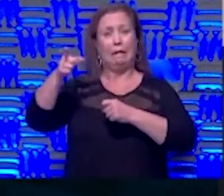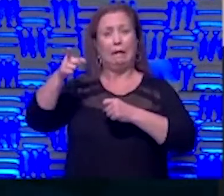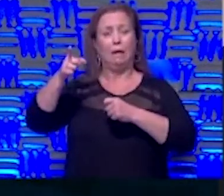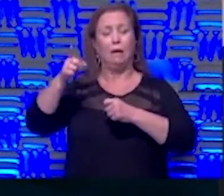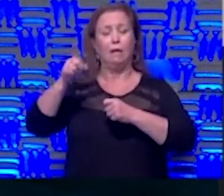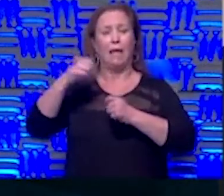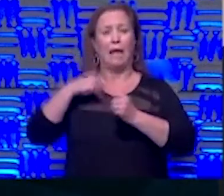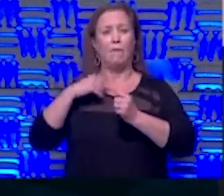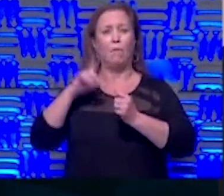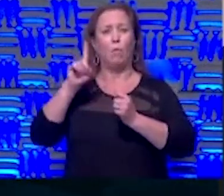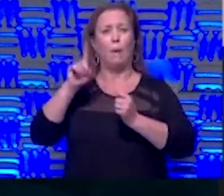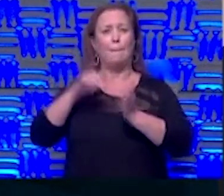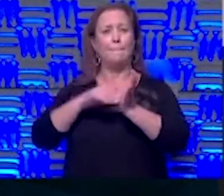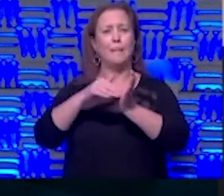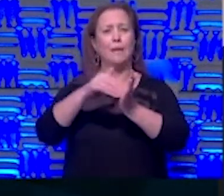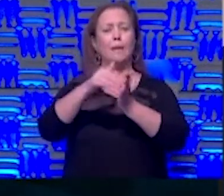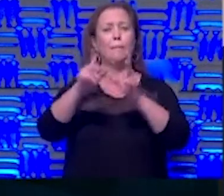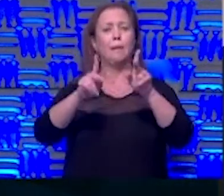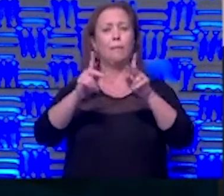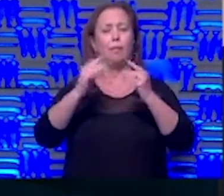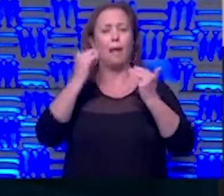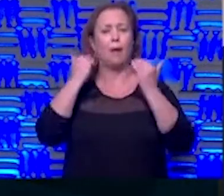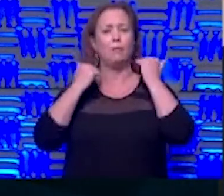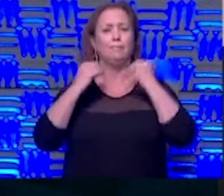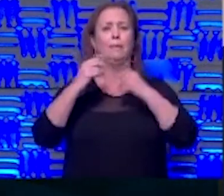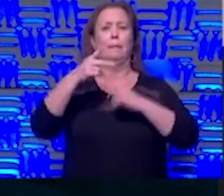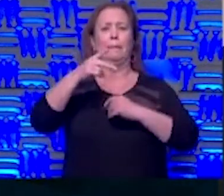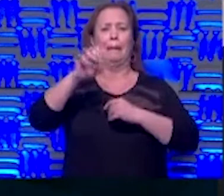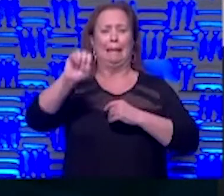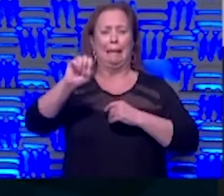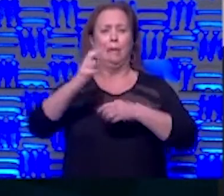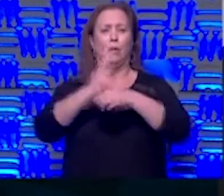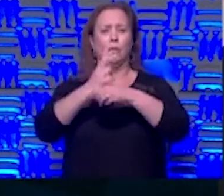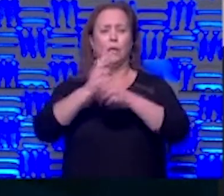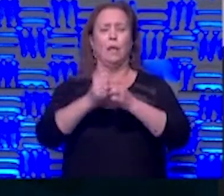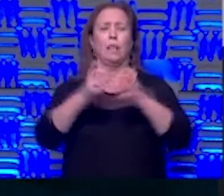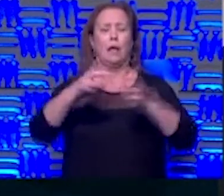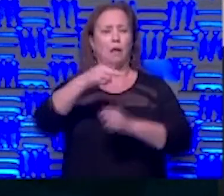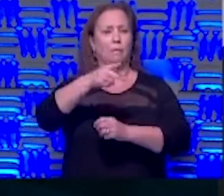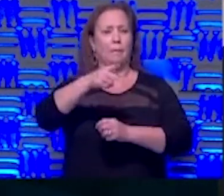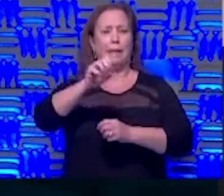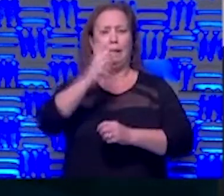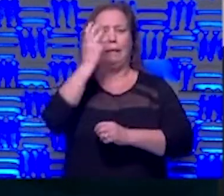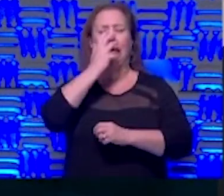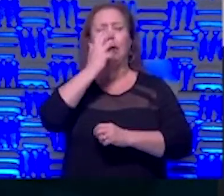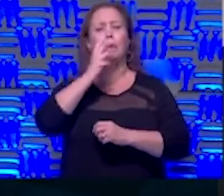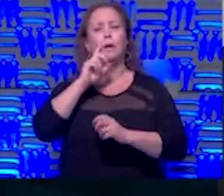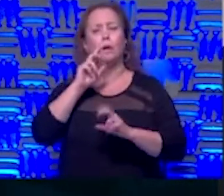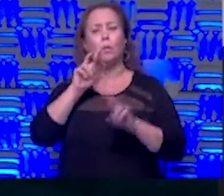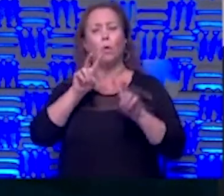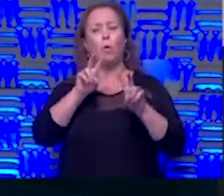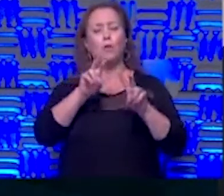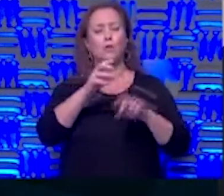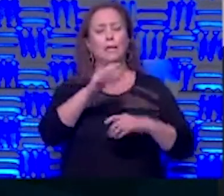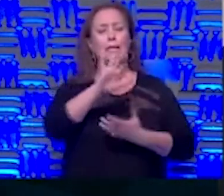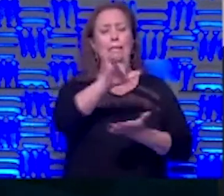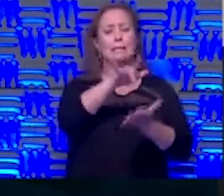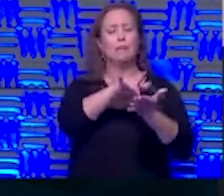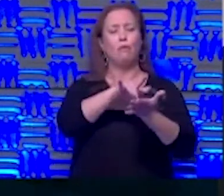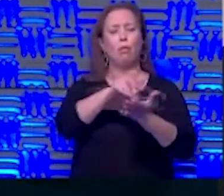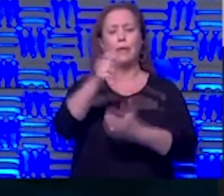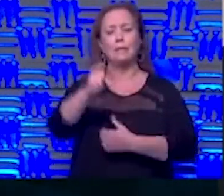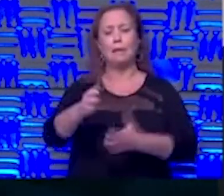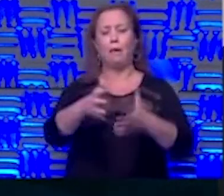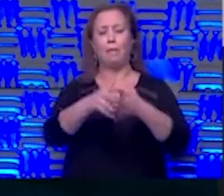people consuming massive amounts of PPE. We are watching Central and South America and their